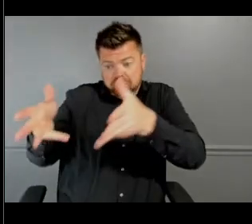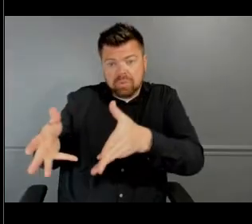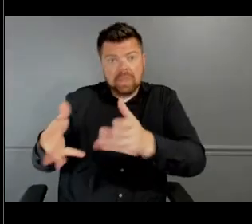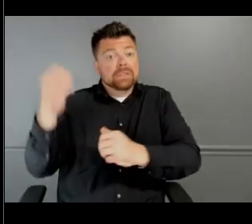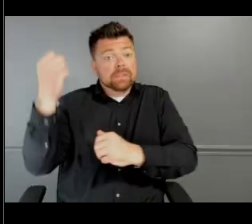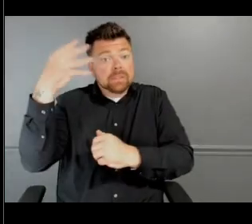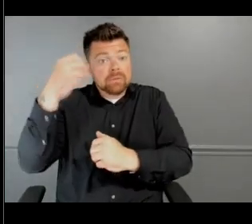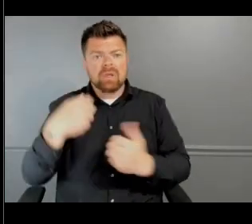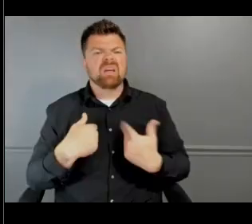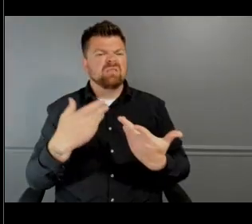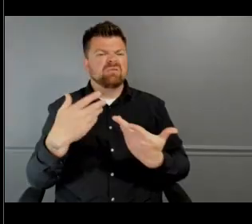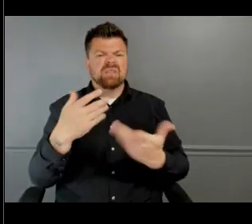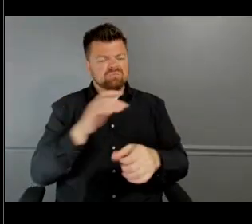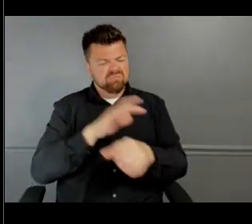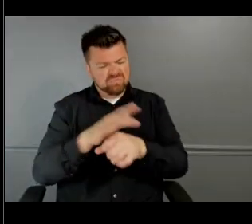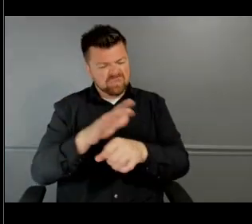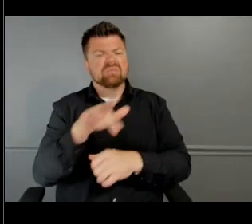a transfer.